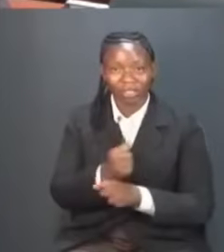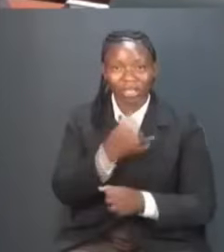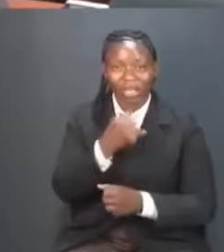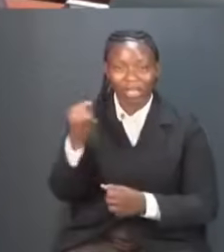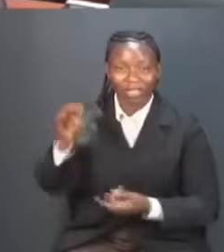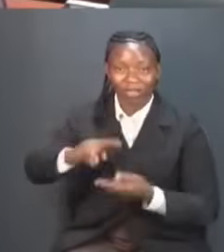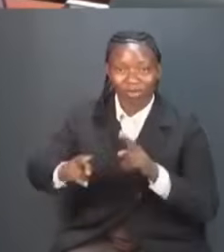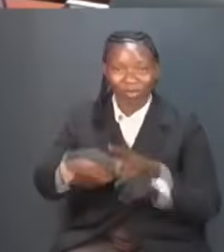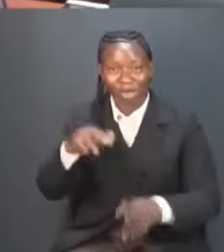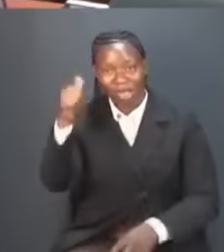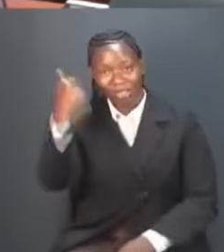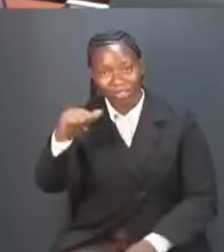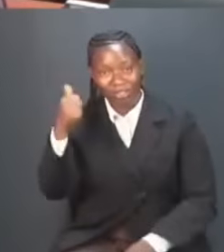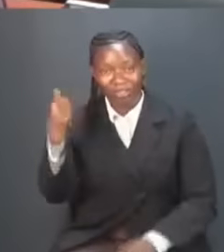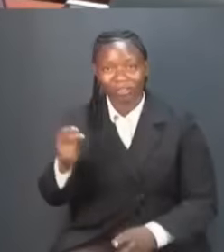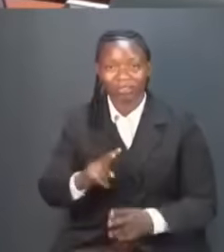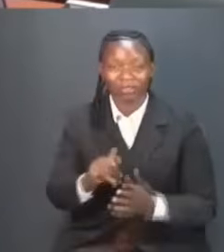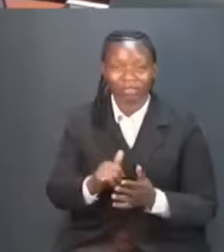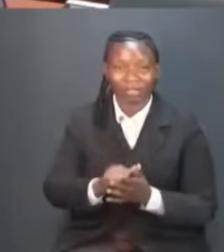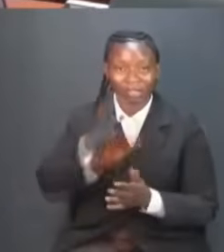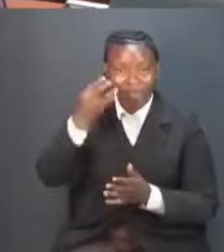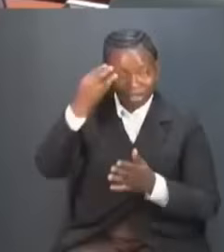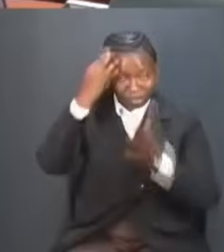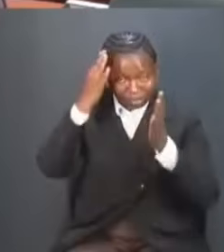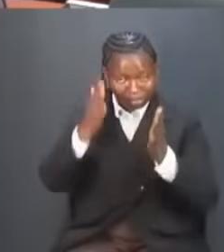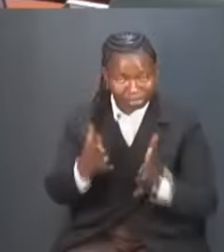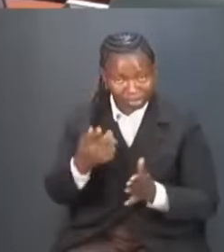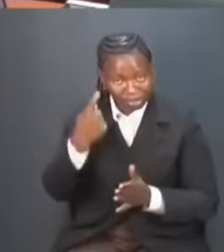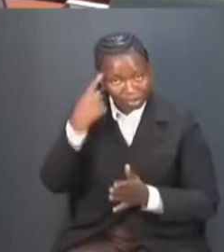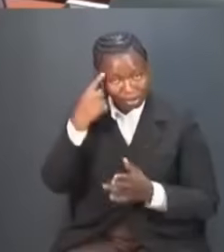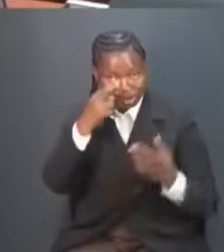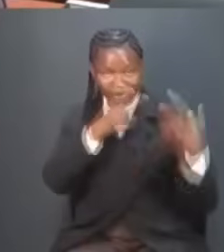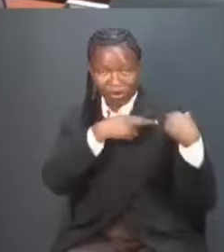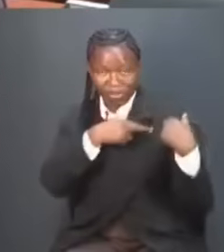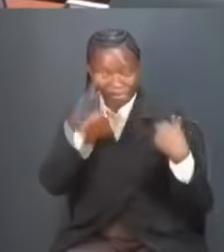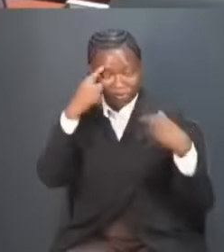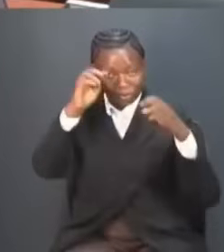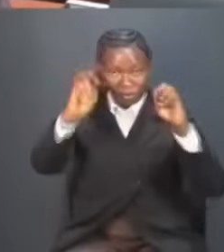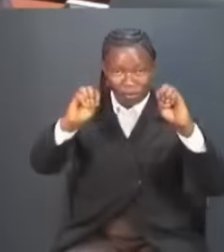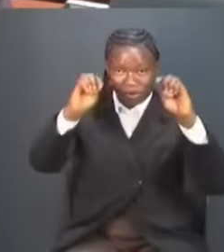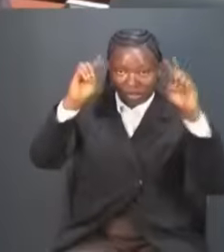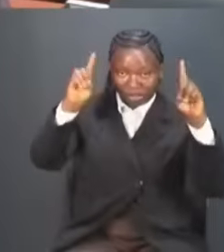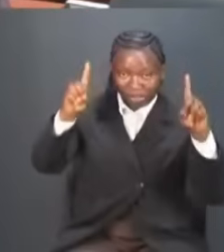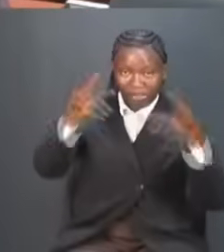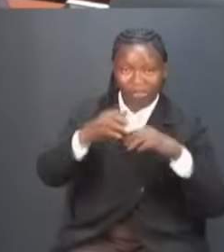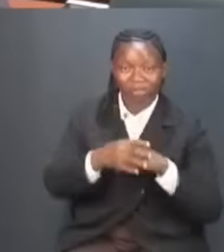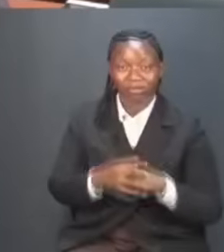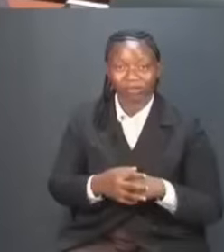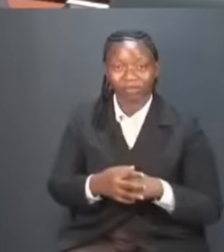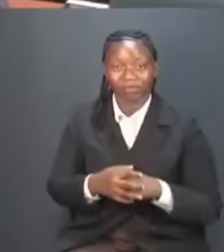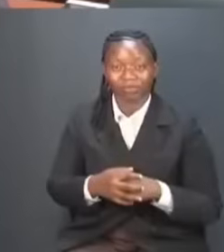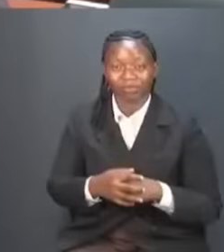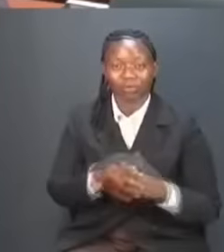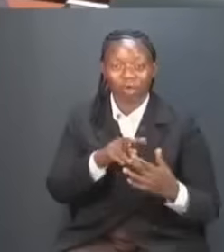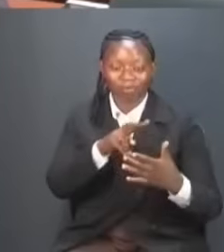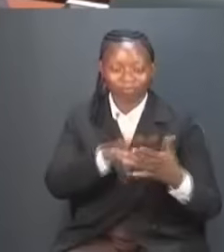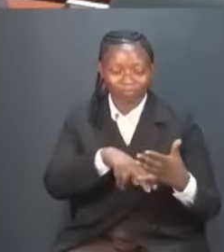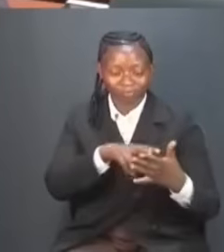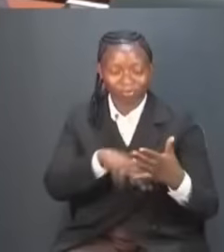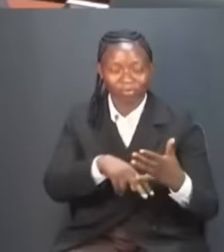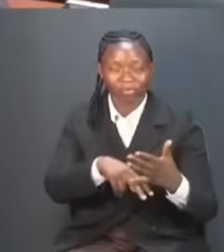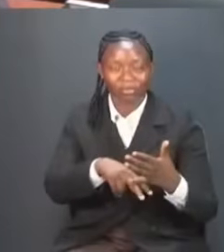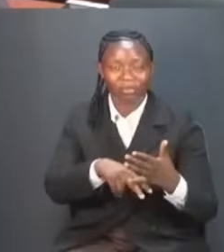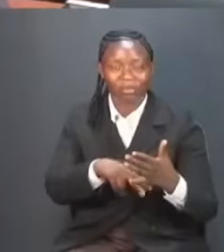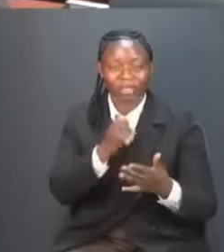10, so that the minister responsible for education will only lay the paper under item